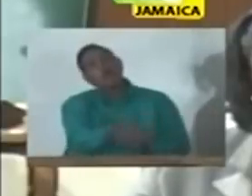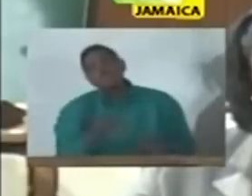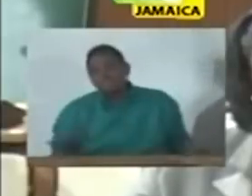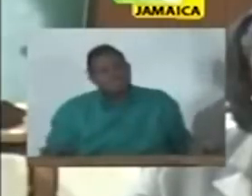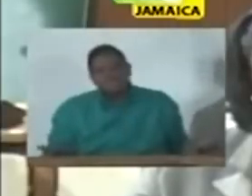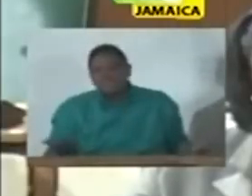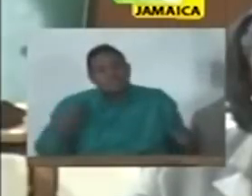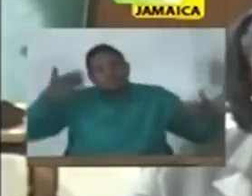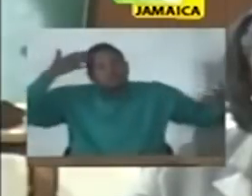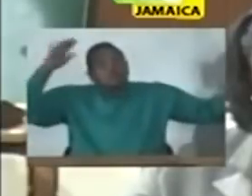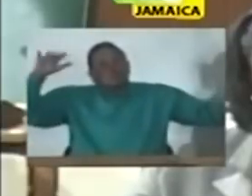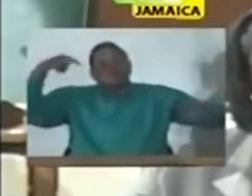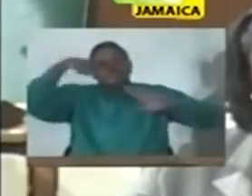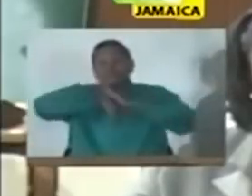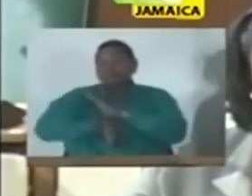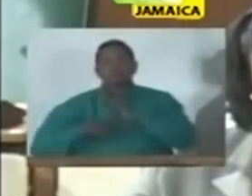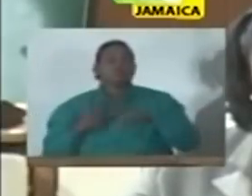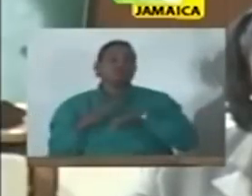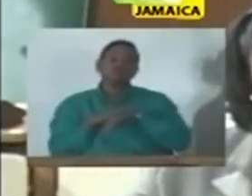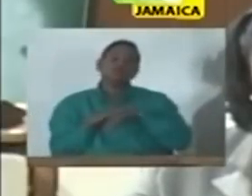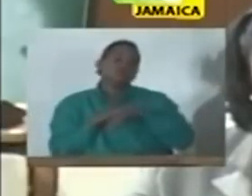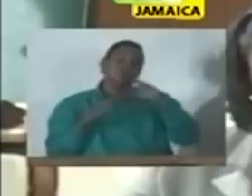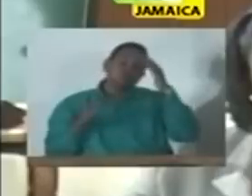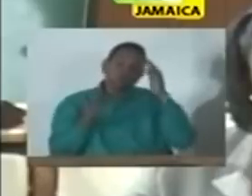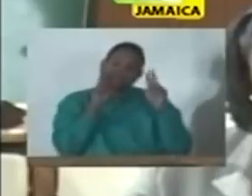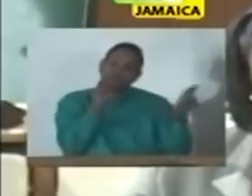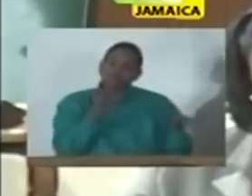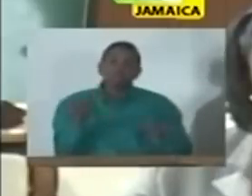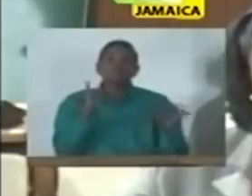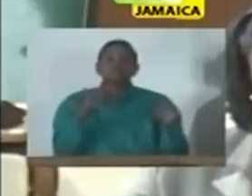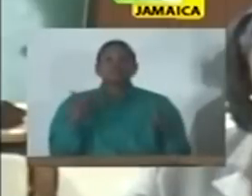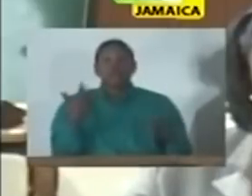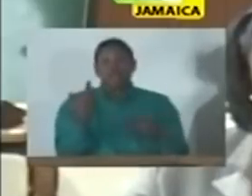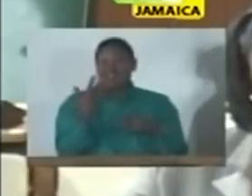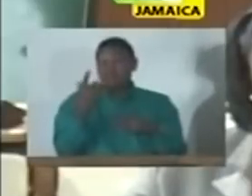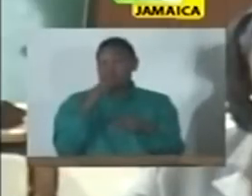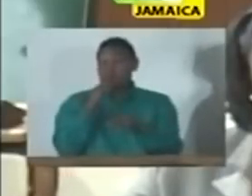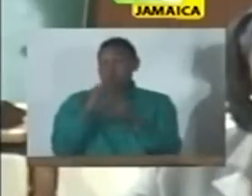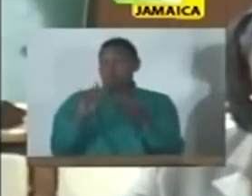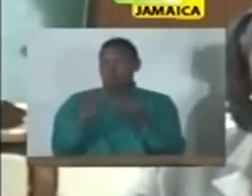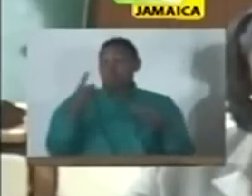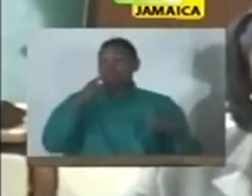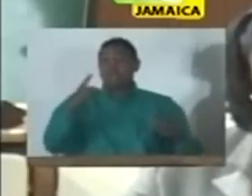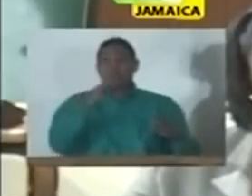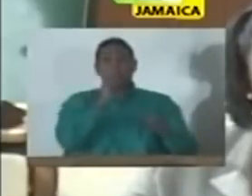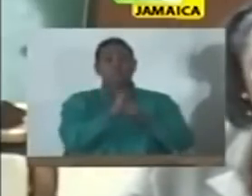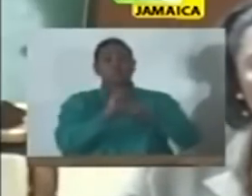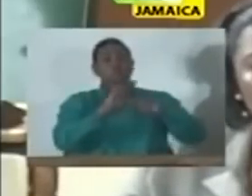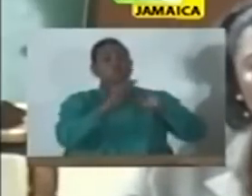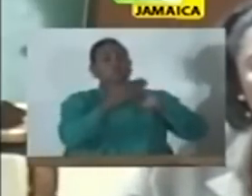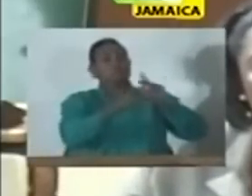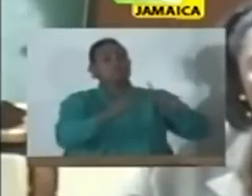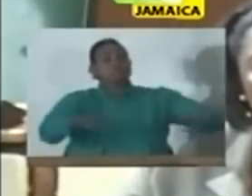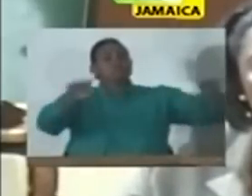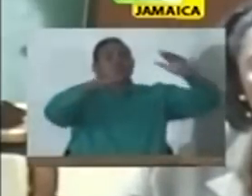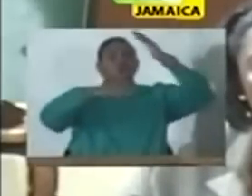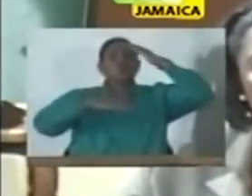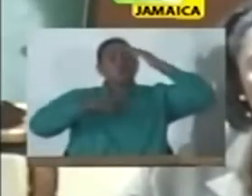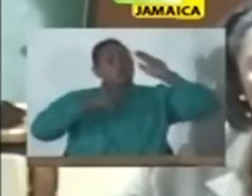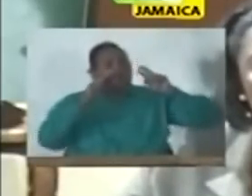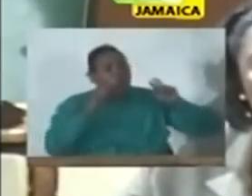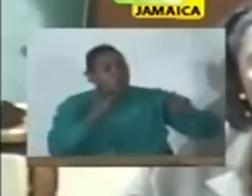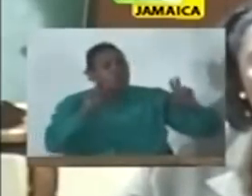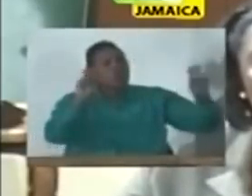I have made a statement to ensure that the people of Jamaica know that we are looking at the matter, to take